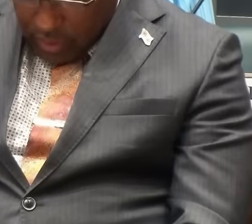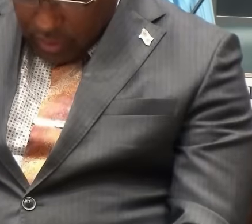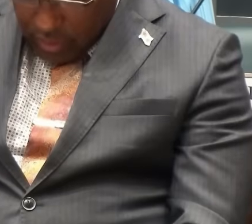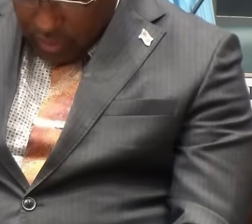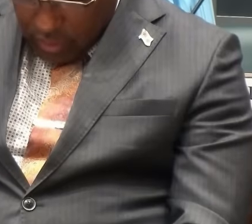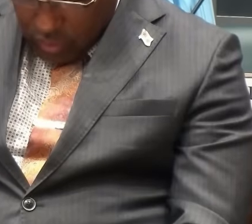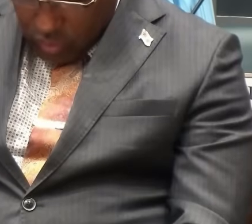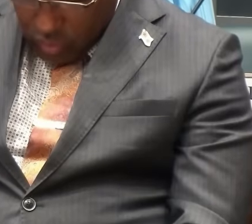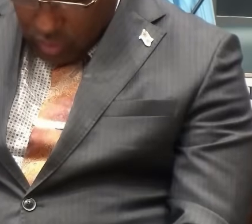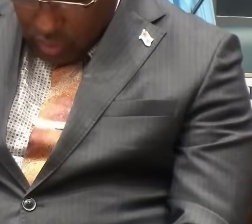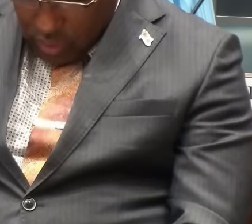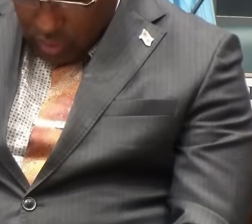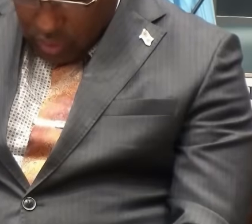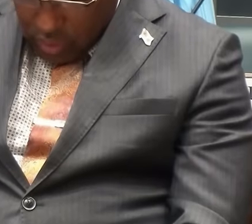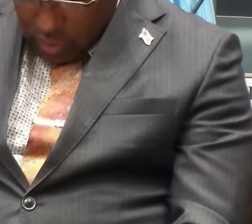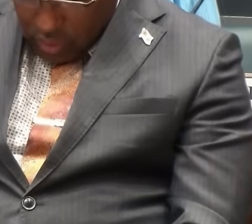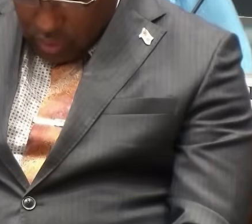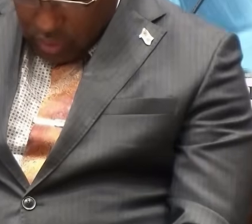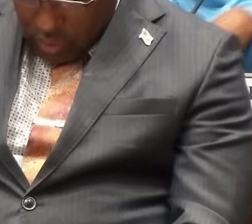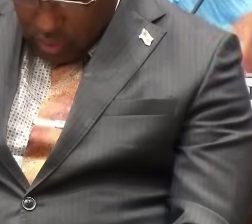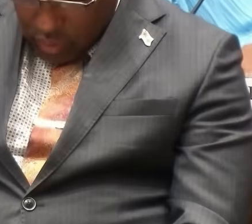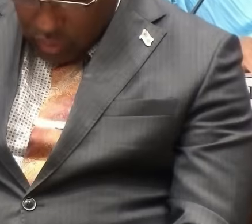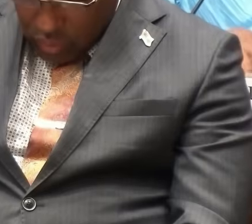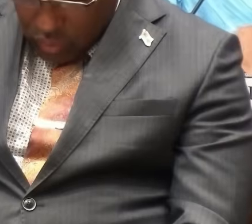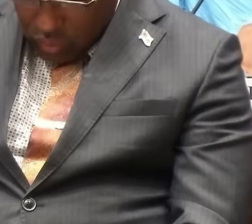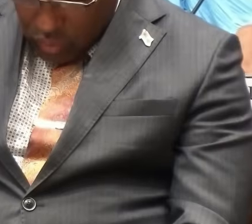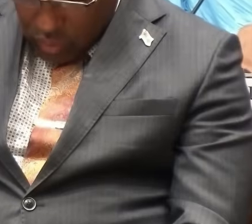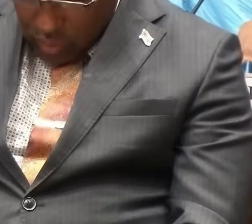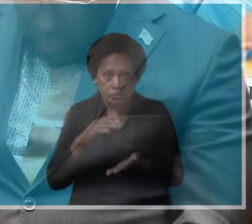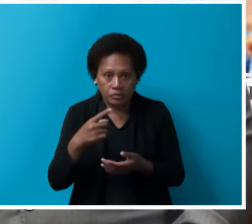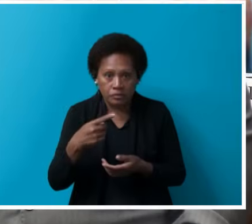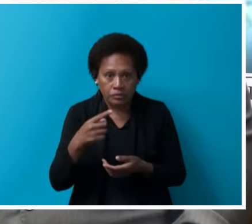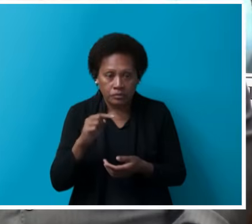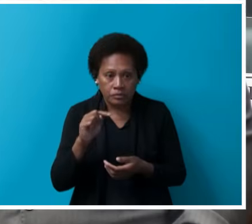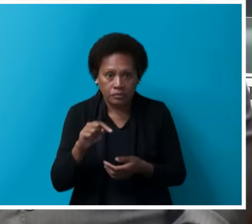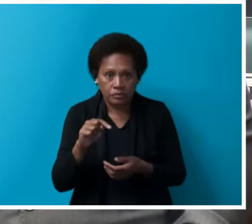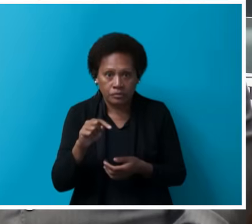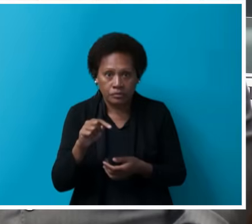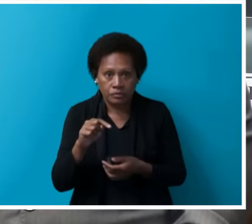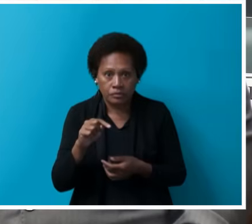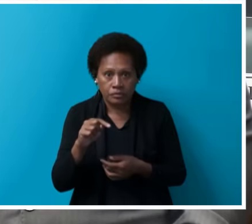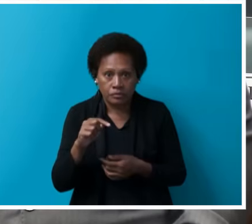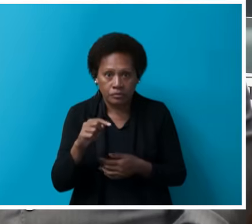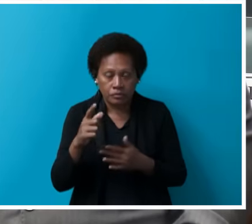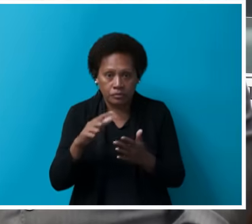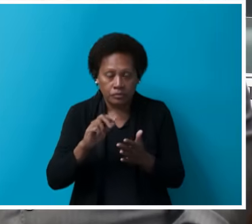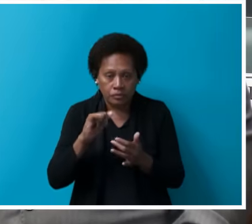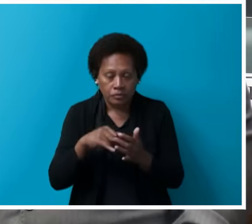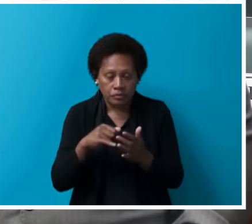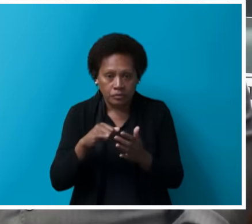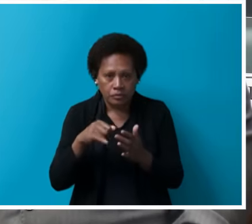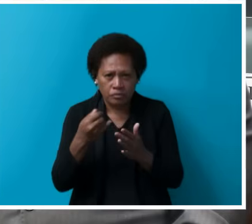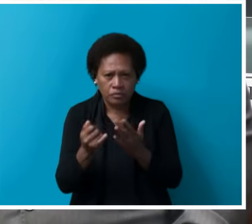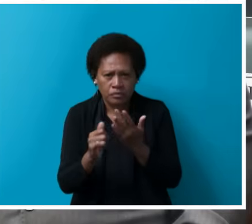deficit, debt is projected to increase to 11.7 billion at the end of July 2026. This is a